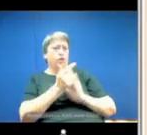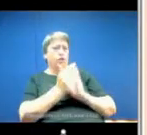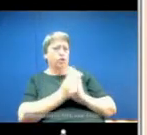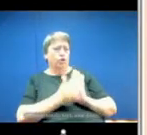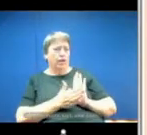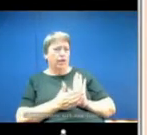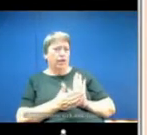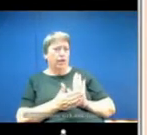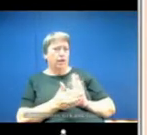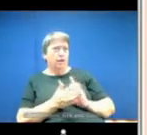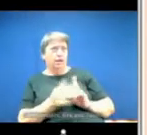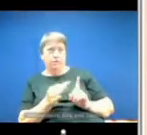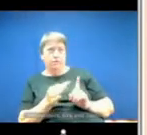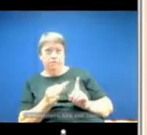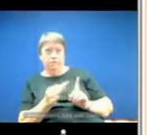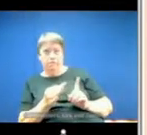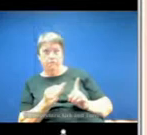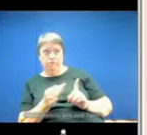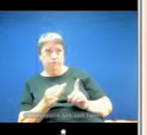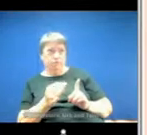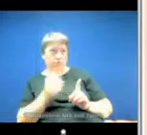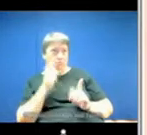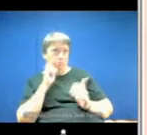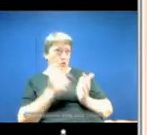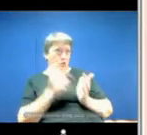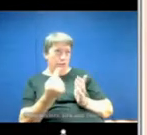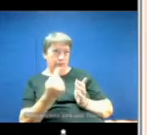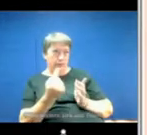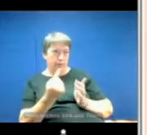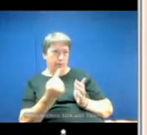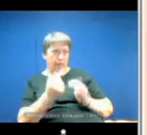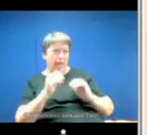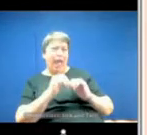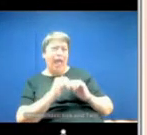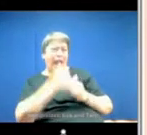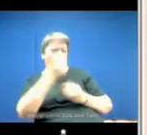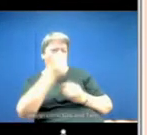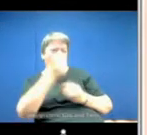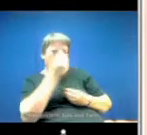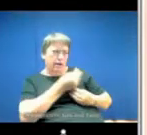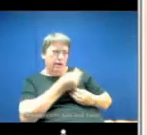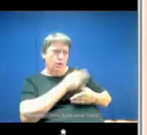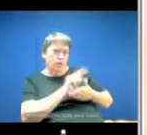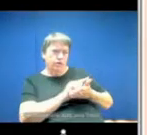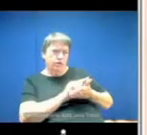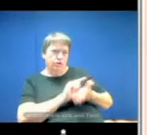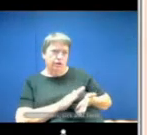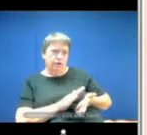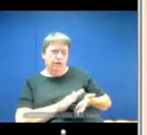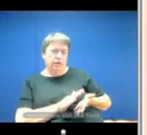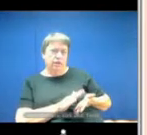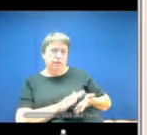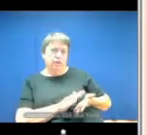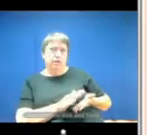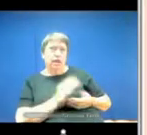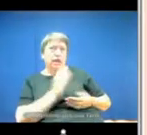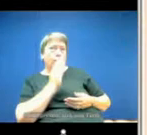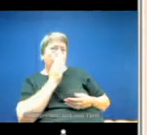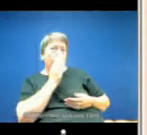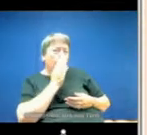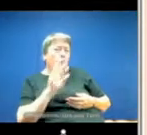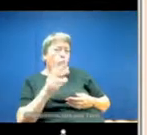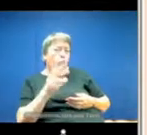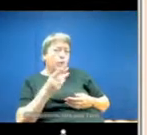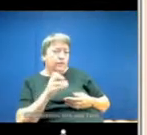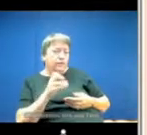they will let the attorney know when there have been errors, what that process looks like, whether it's a whisper, whether it's